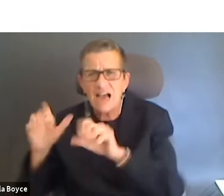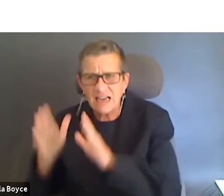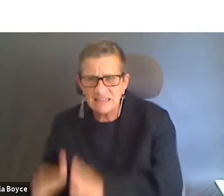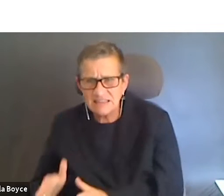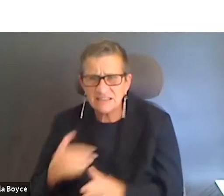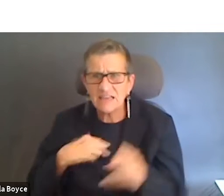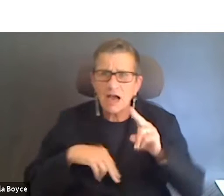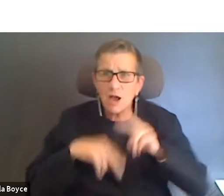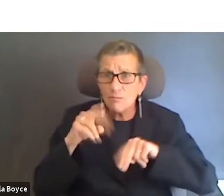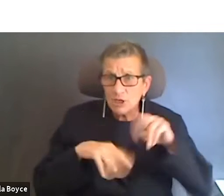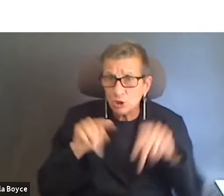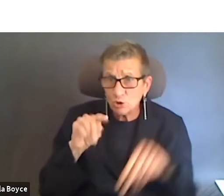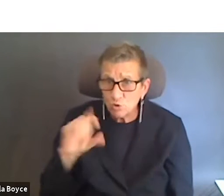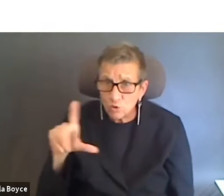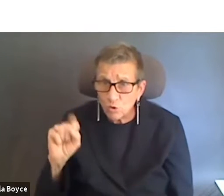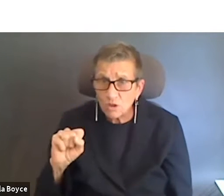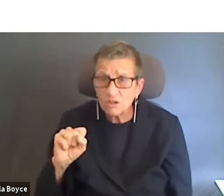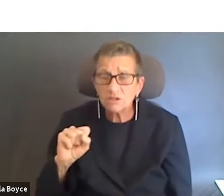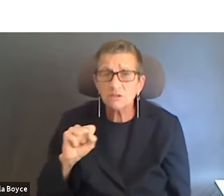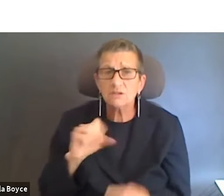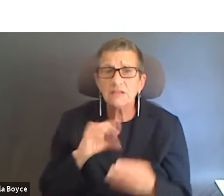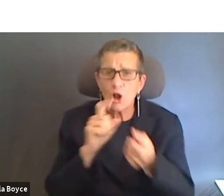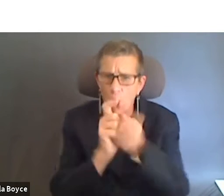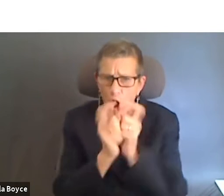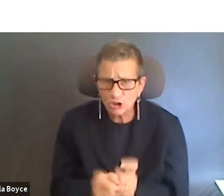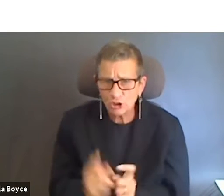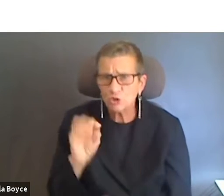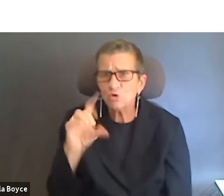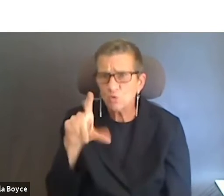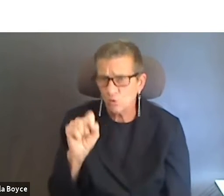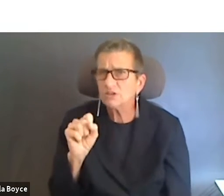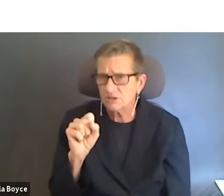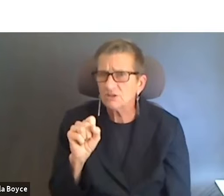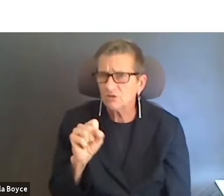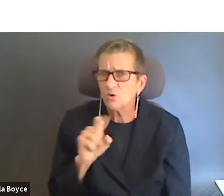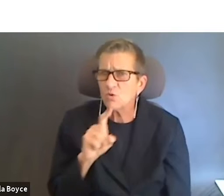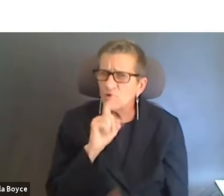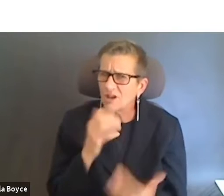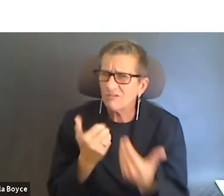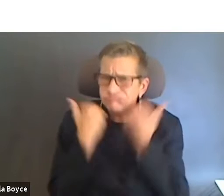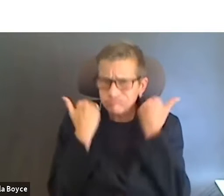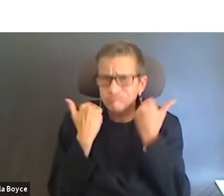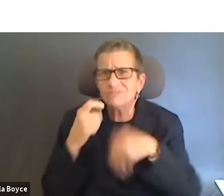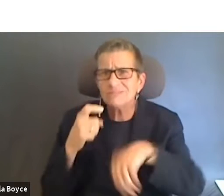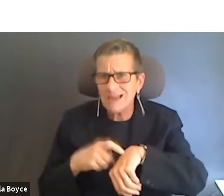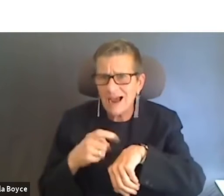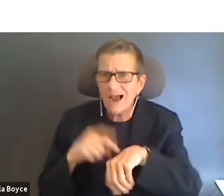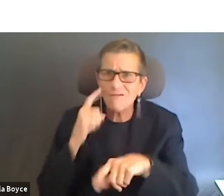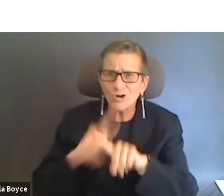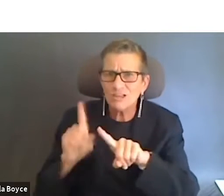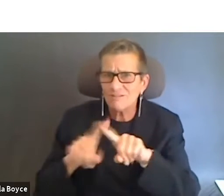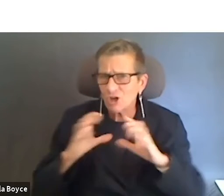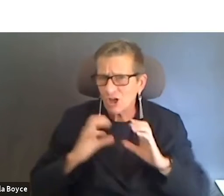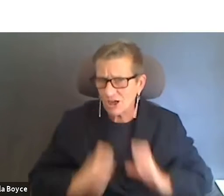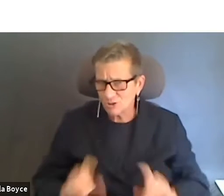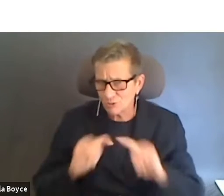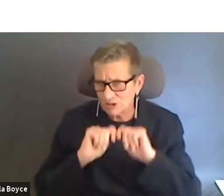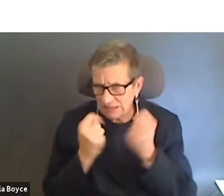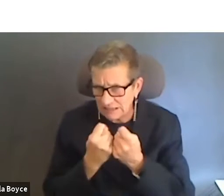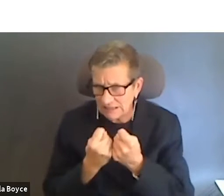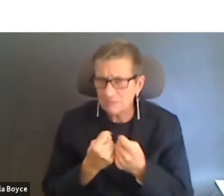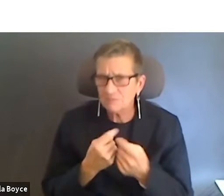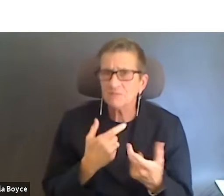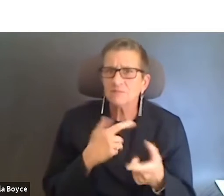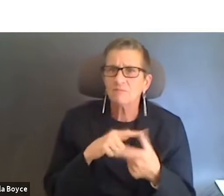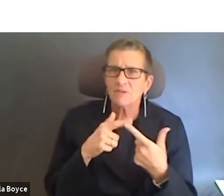build tools and alter tools that currently are very time-consuming for different customer teams and make them